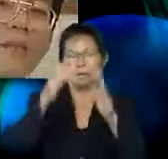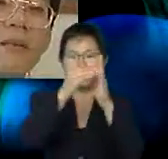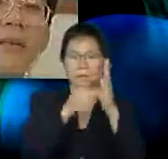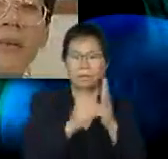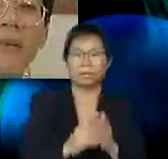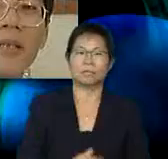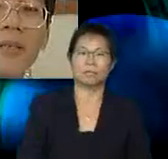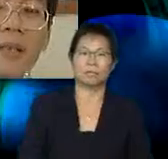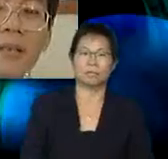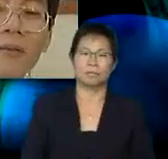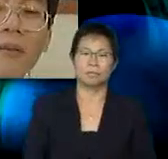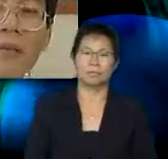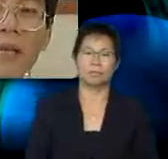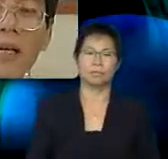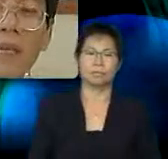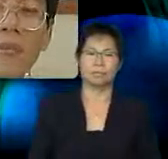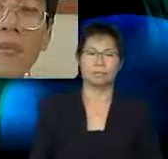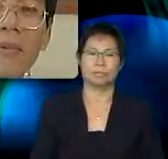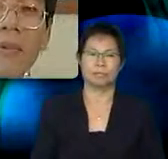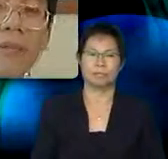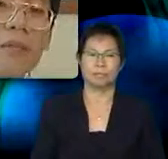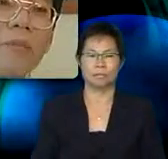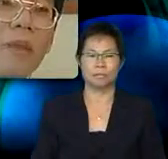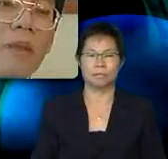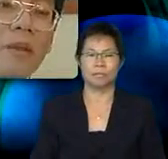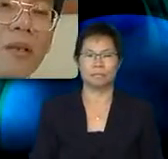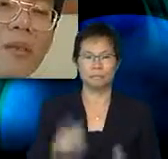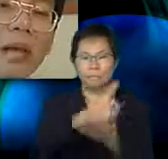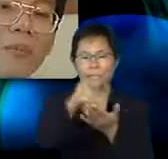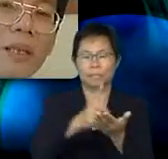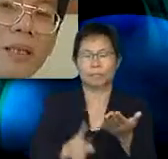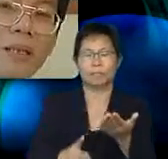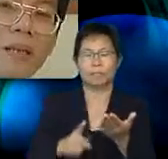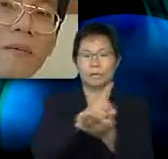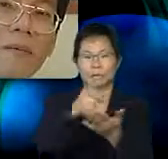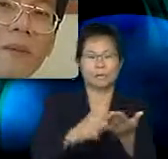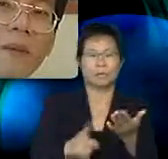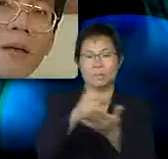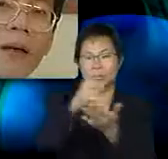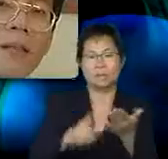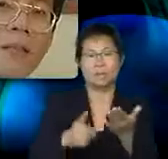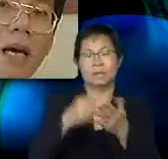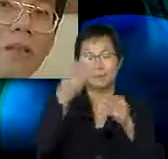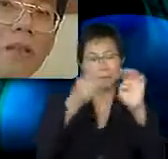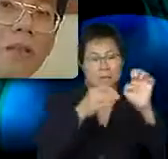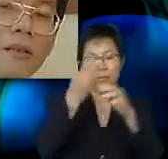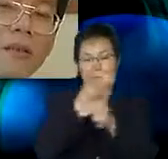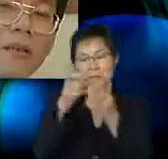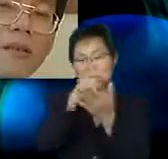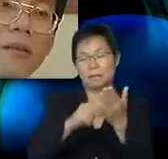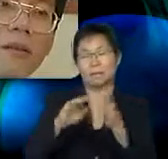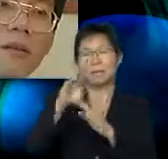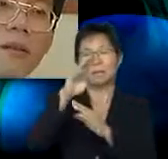this innovative design invented by Madam Tan Mi Lee, I discovered